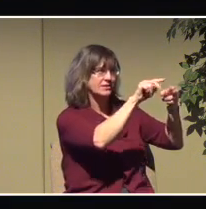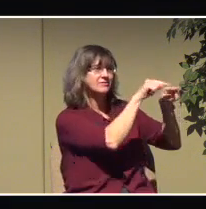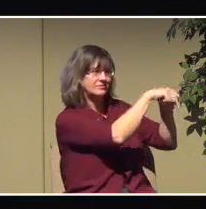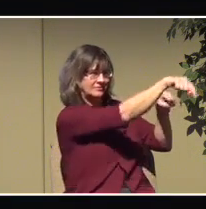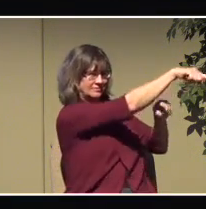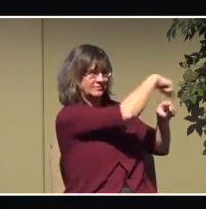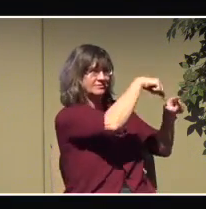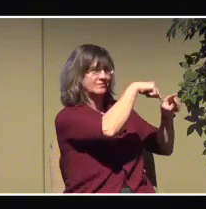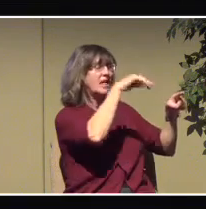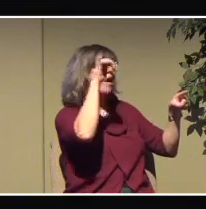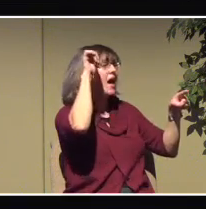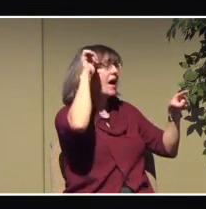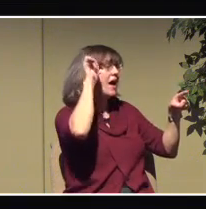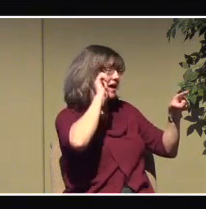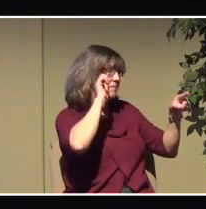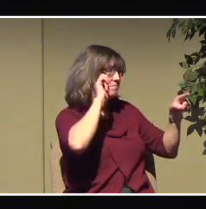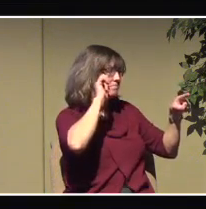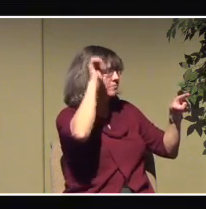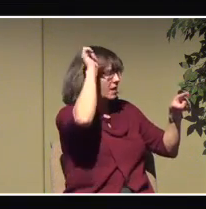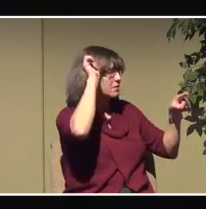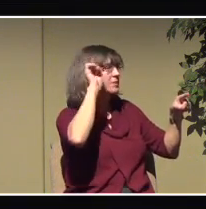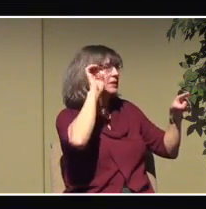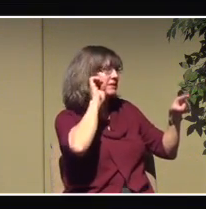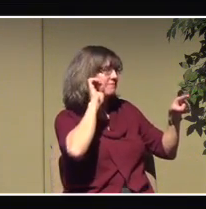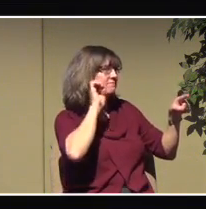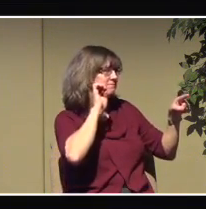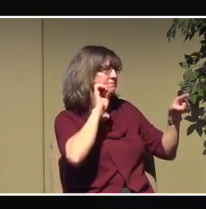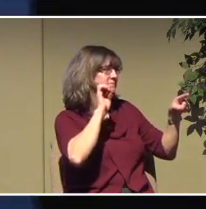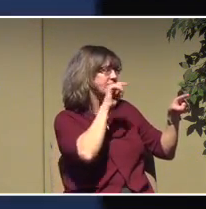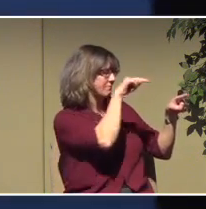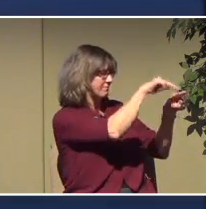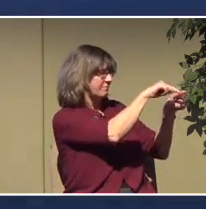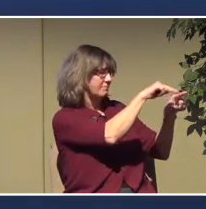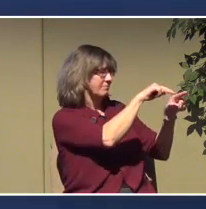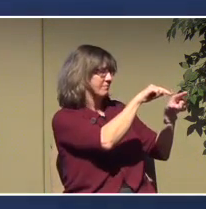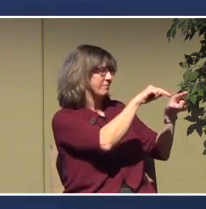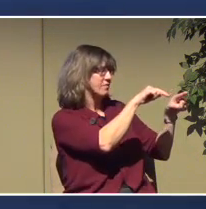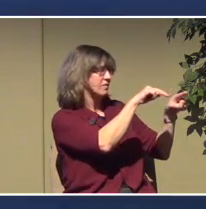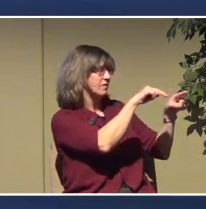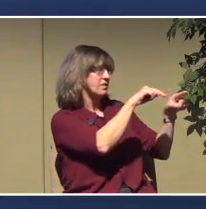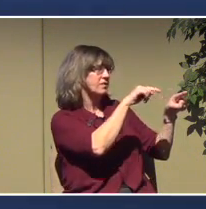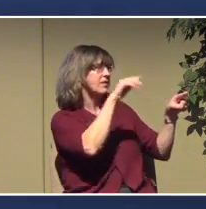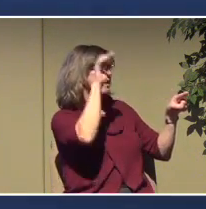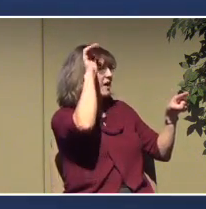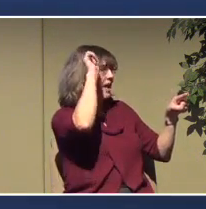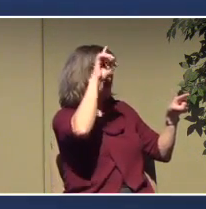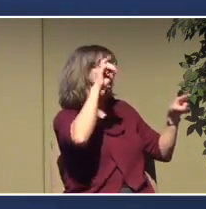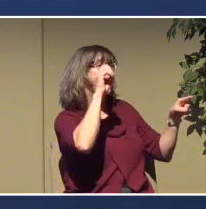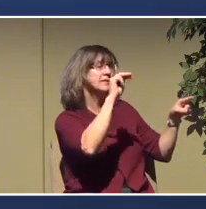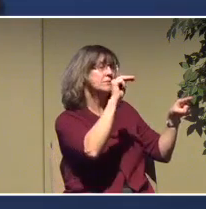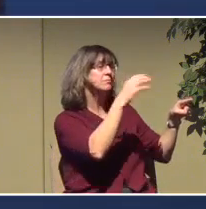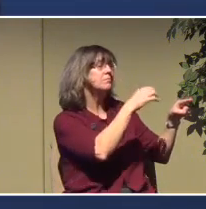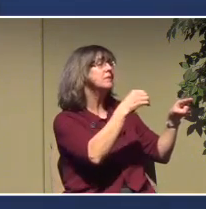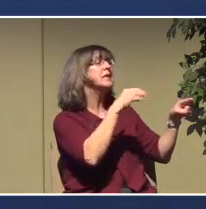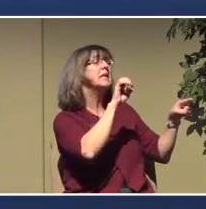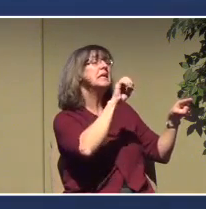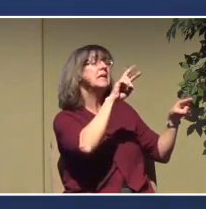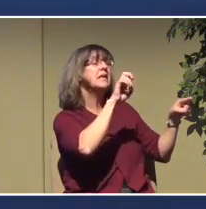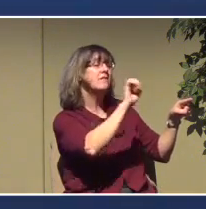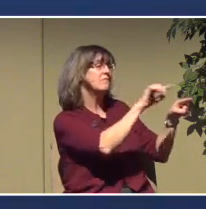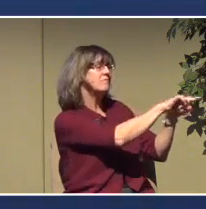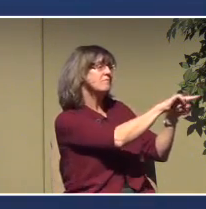Well, the serpent came to Eve and tempted her, and she looked at that fruit and thought, it looks delicious, it looks like it's good for